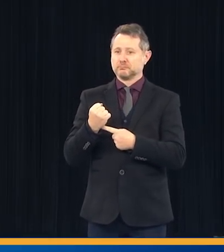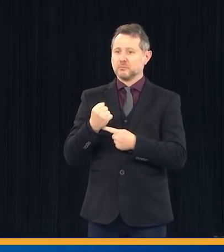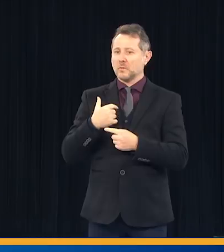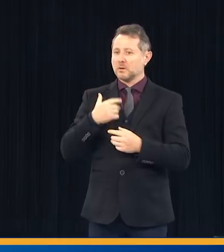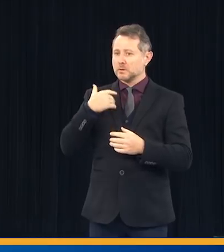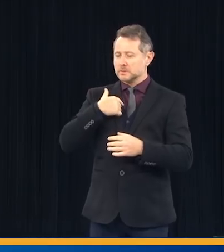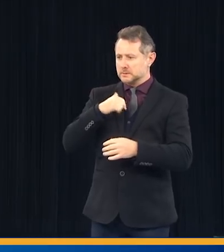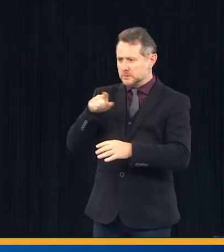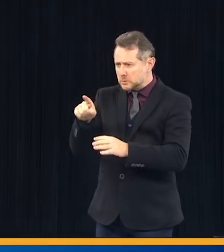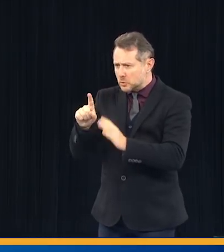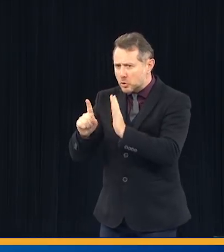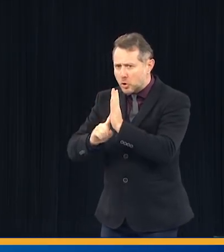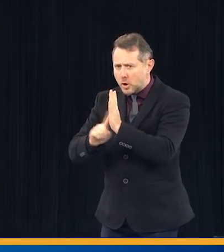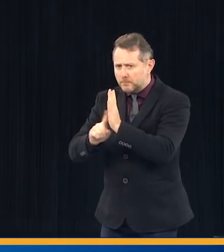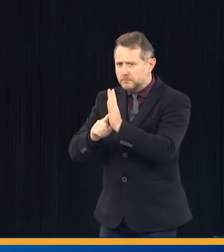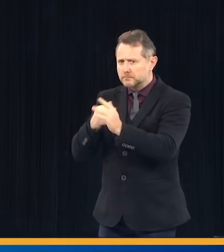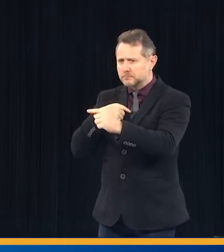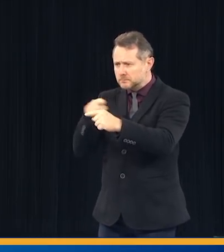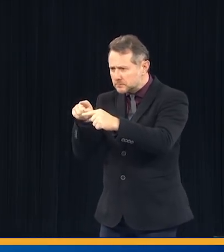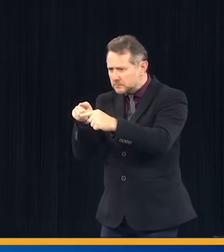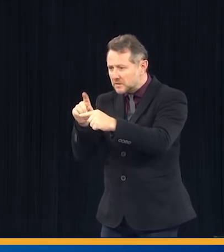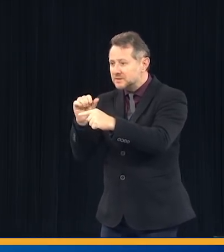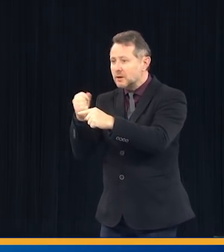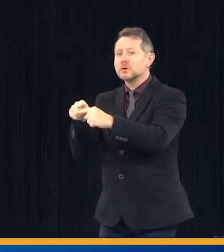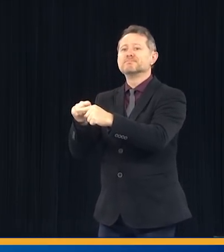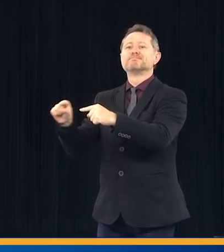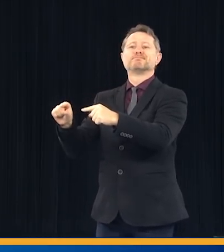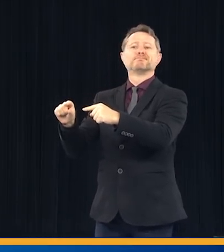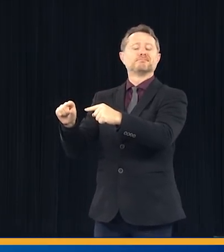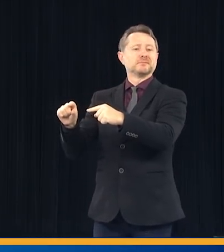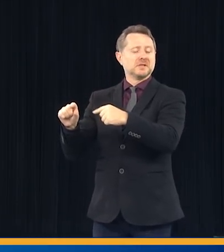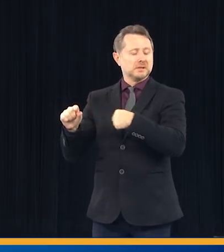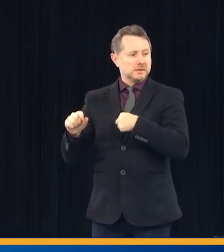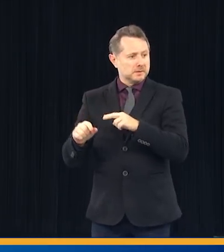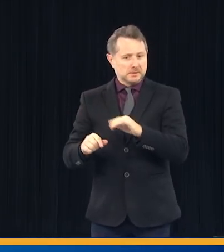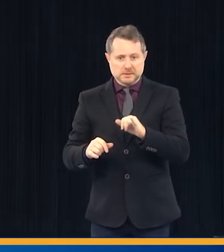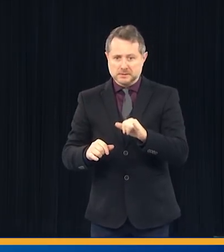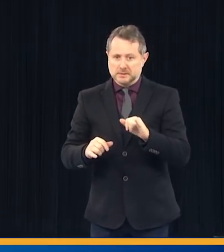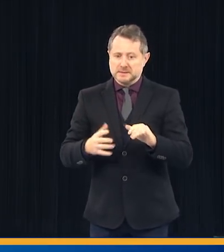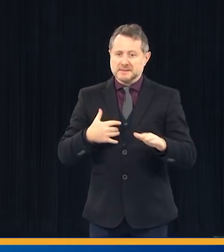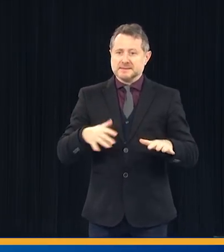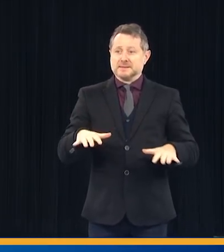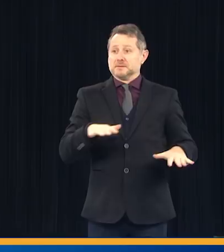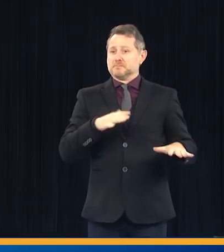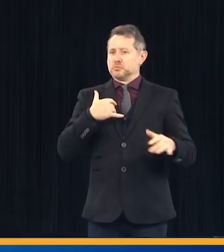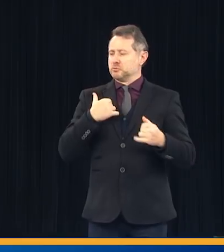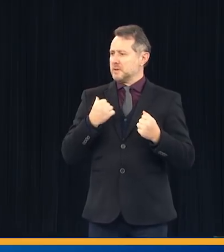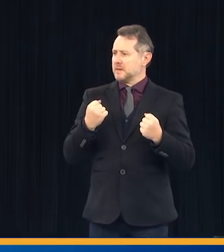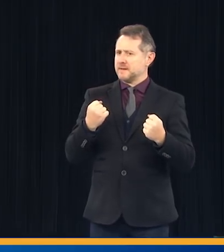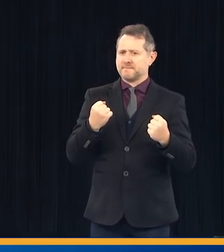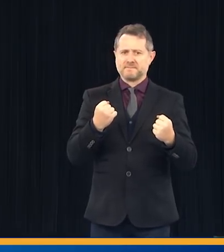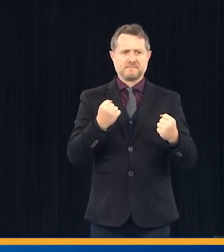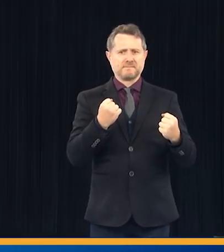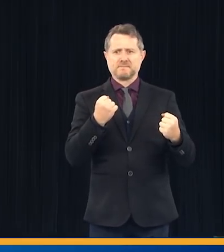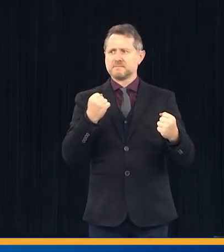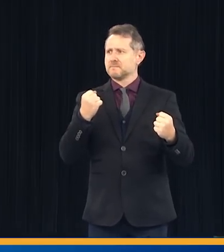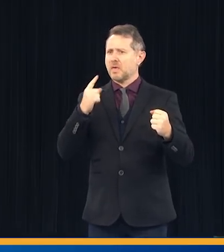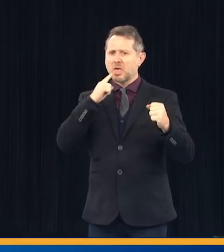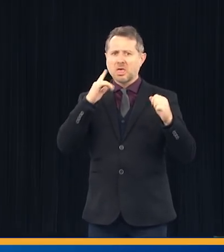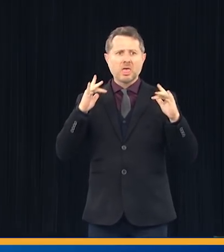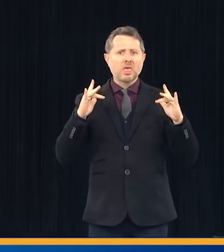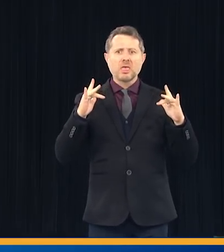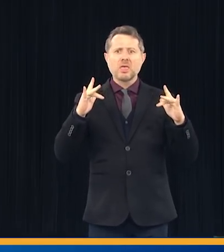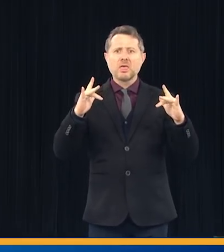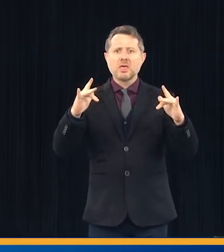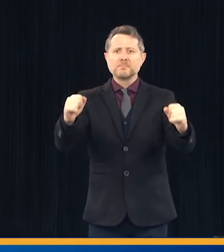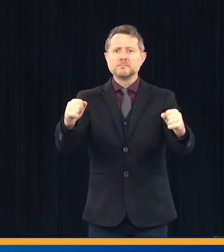up this morning. But if you drive around, it doesn't seem like Saturday, right? Saturday is the day that people are